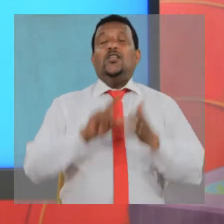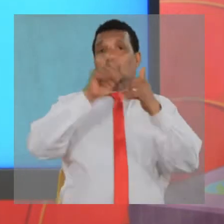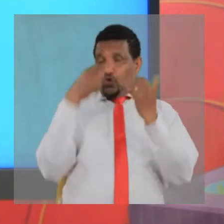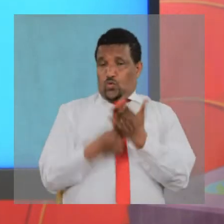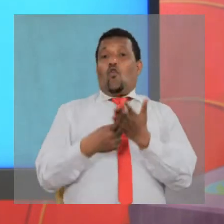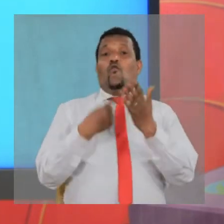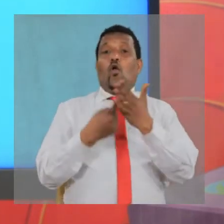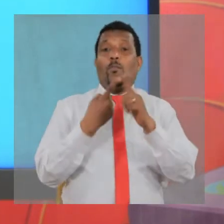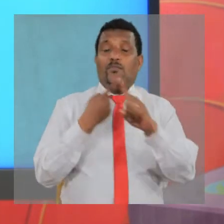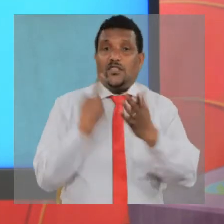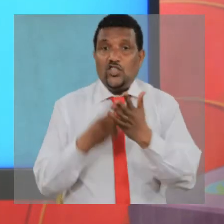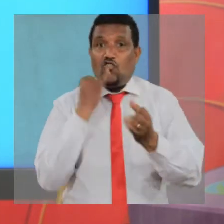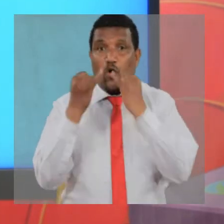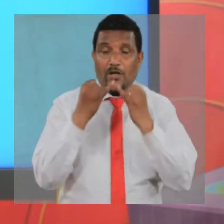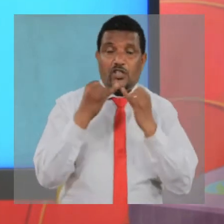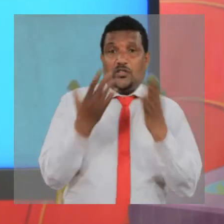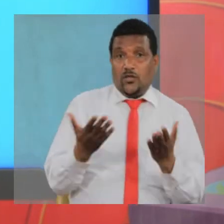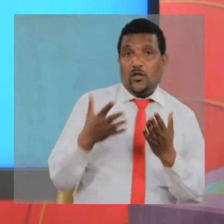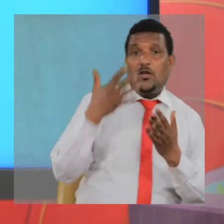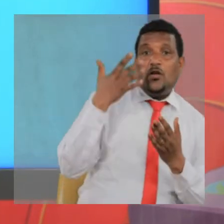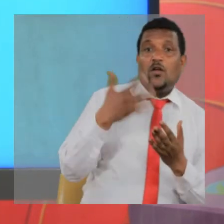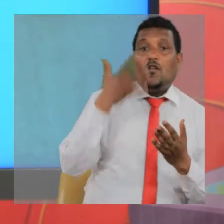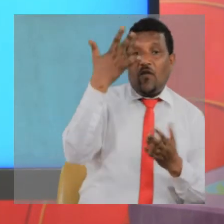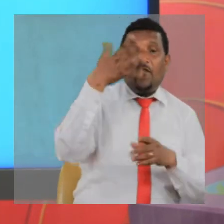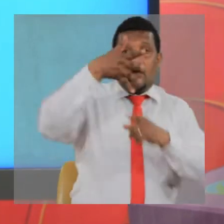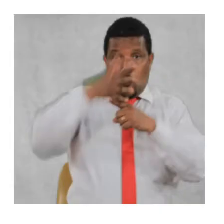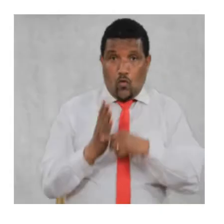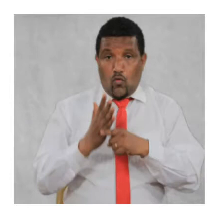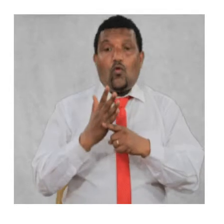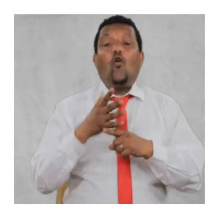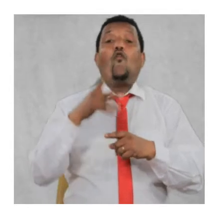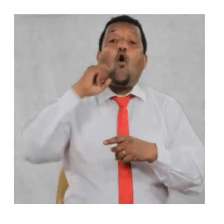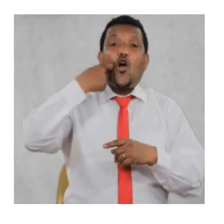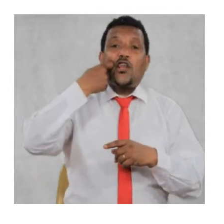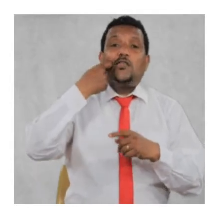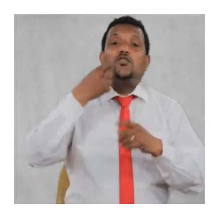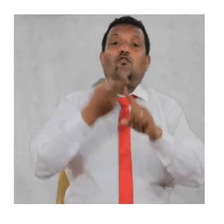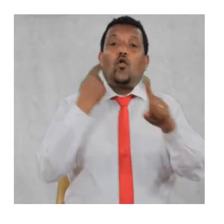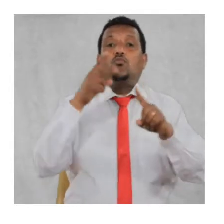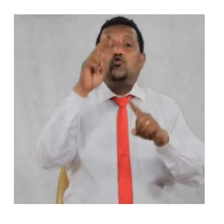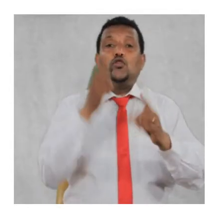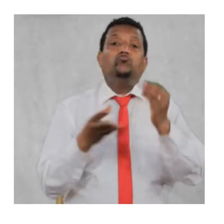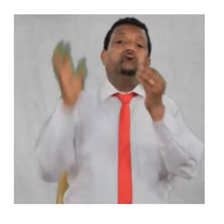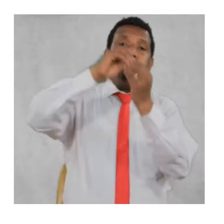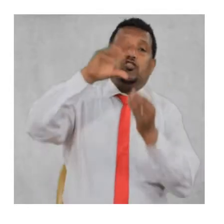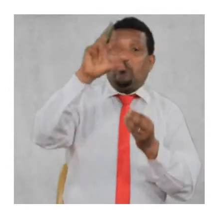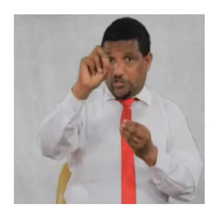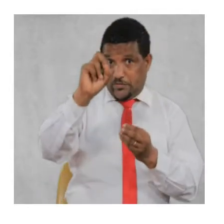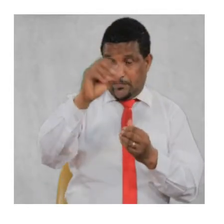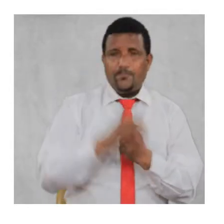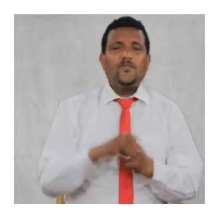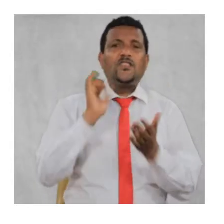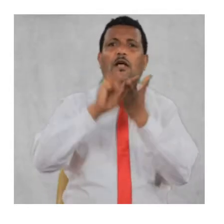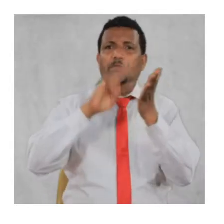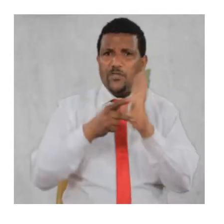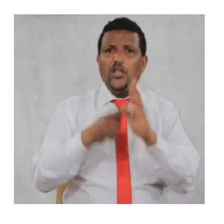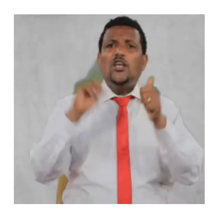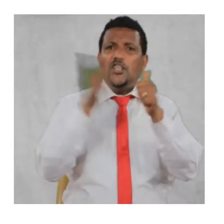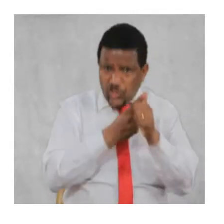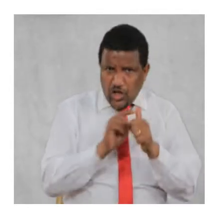from this information, suppose as price of a kilogram of orange increase from 20 to 13, that means the